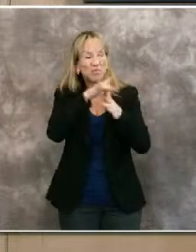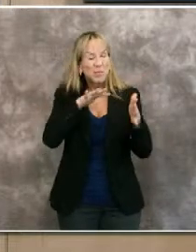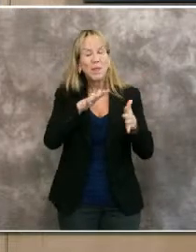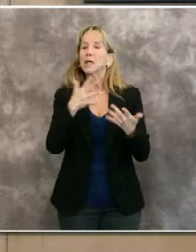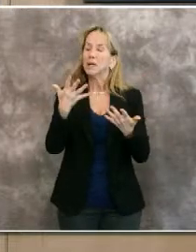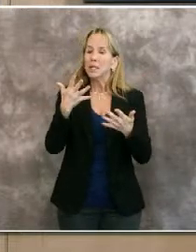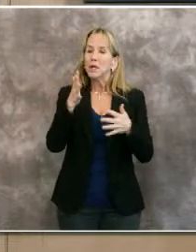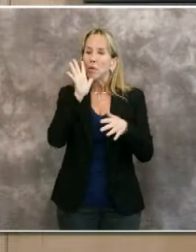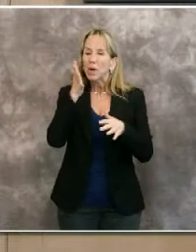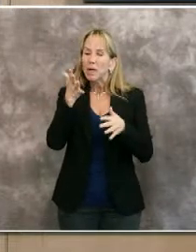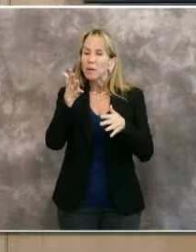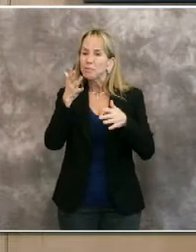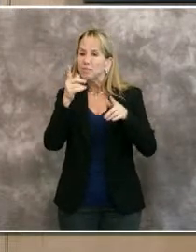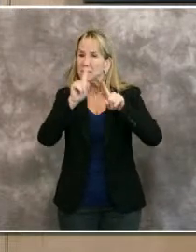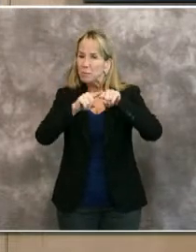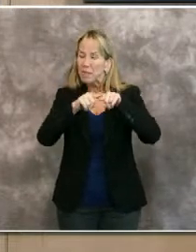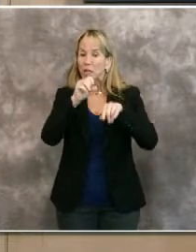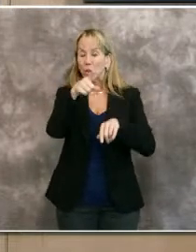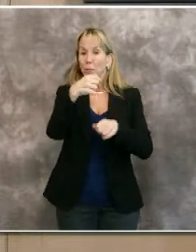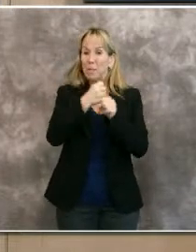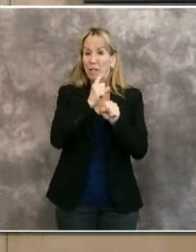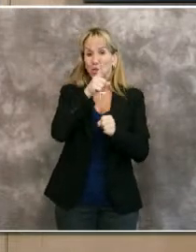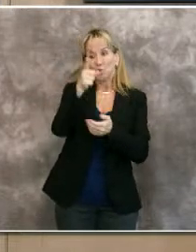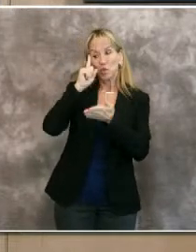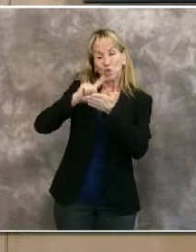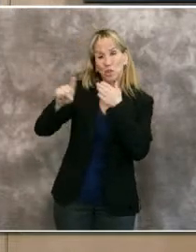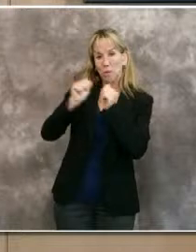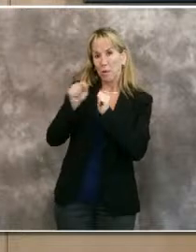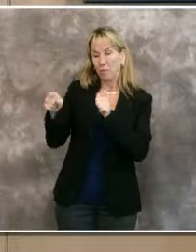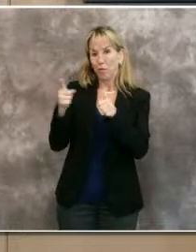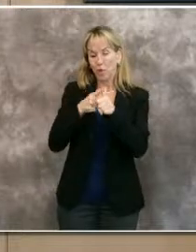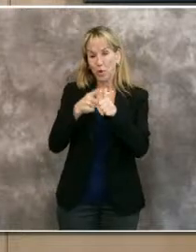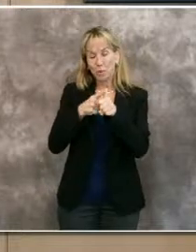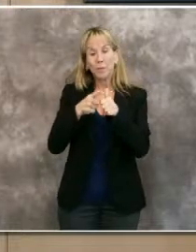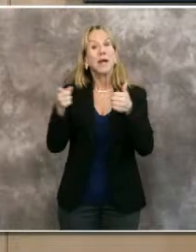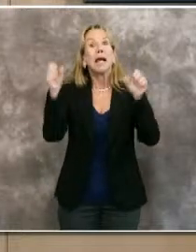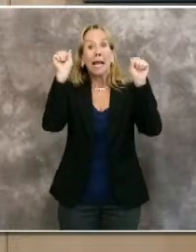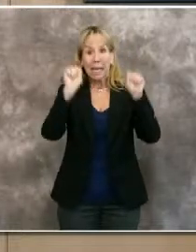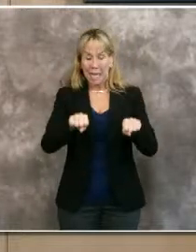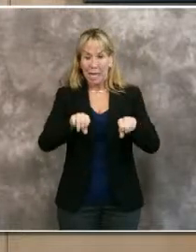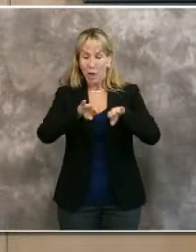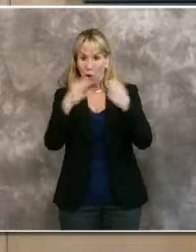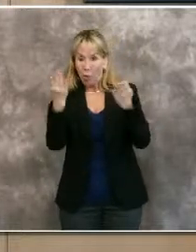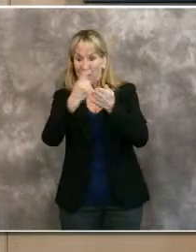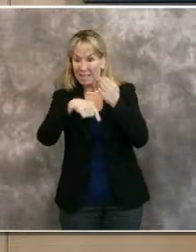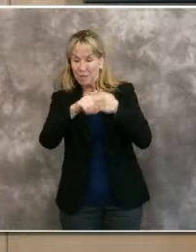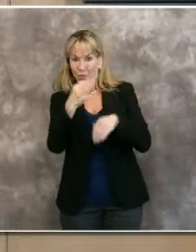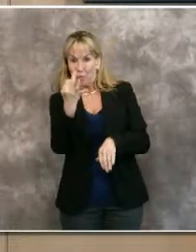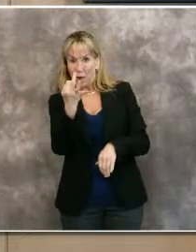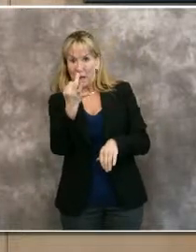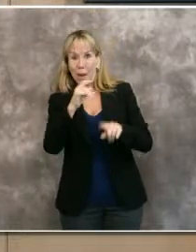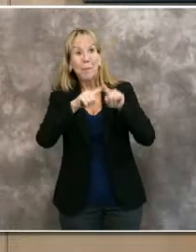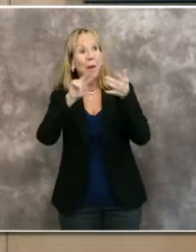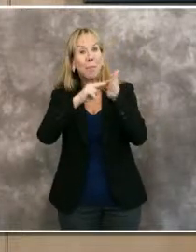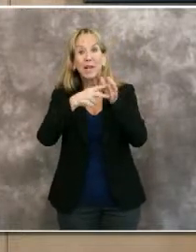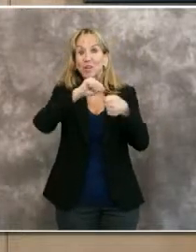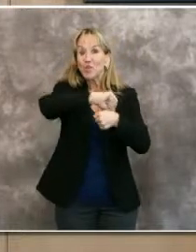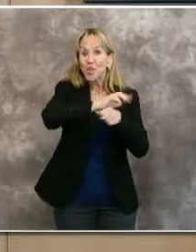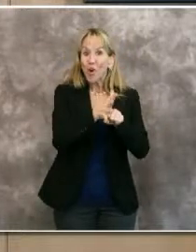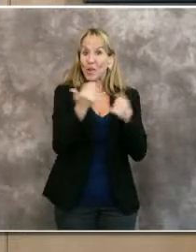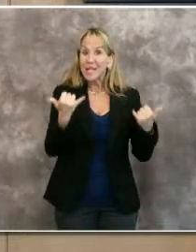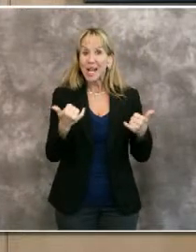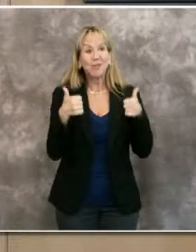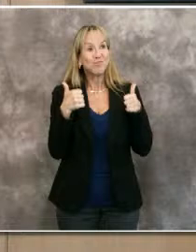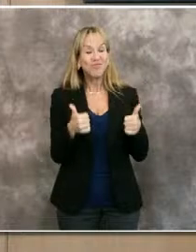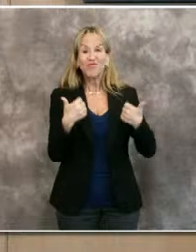home. And most importantly, the fact that these businesses may reopen next week doesn't mean the crisis is over and we